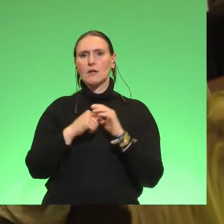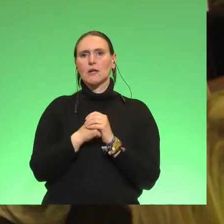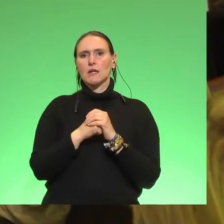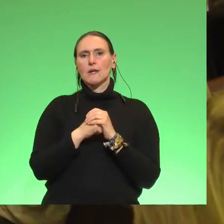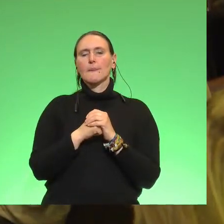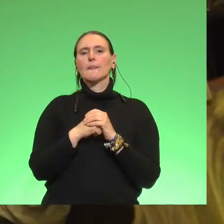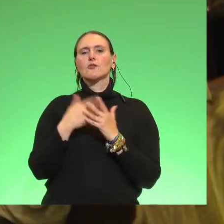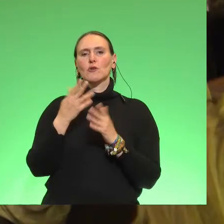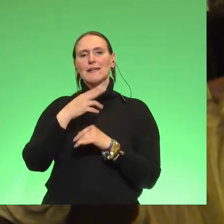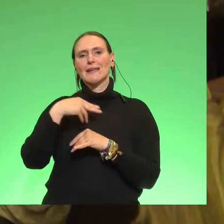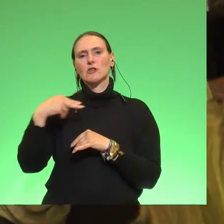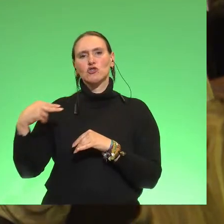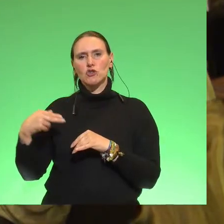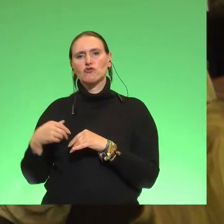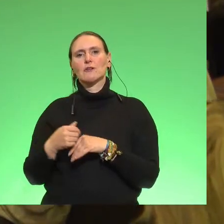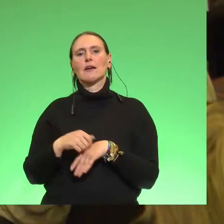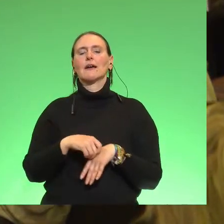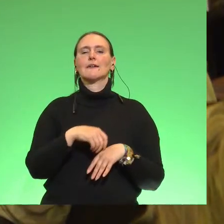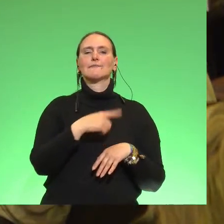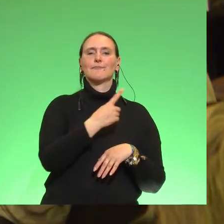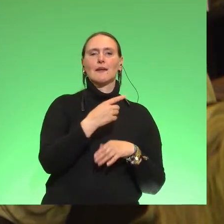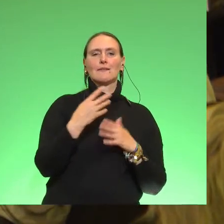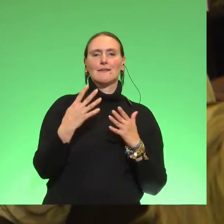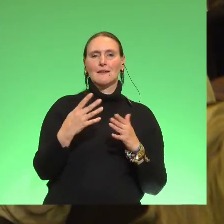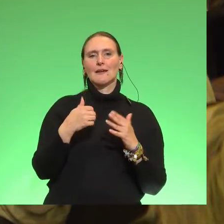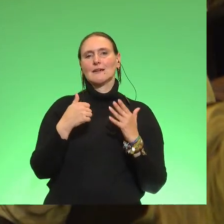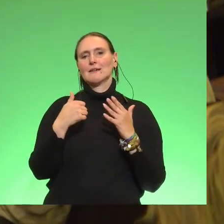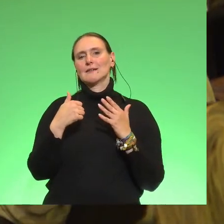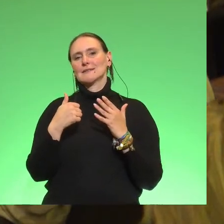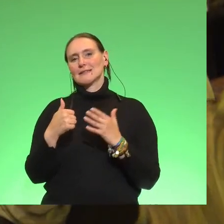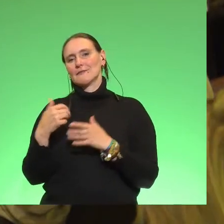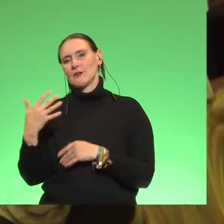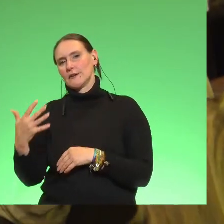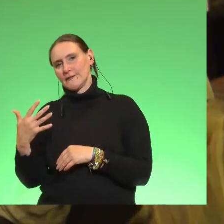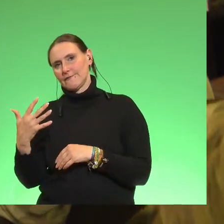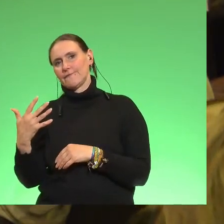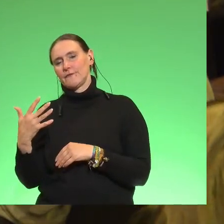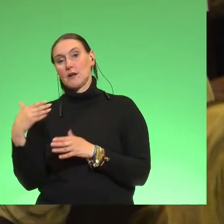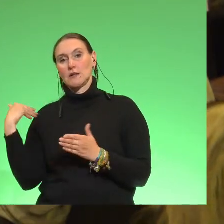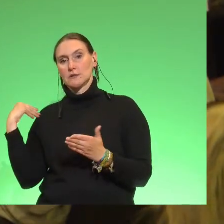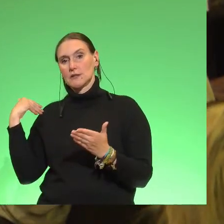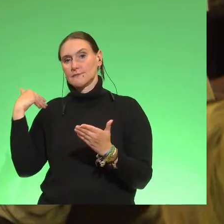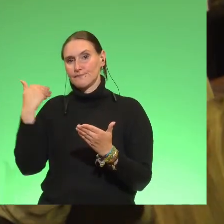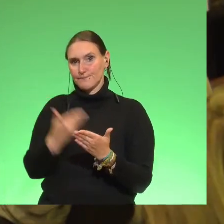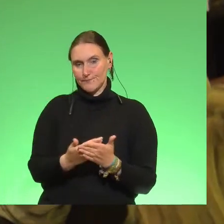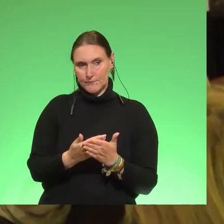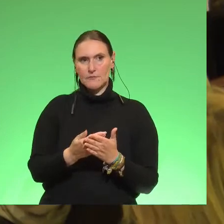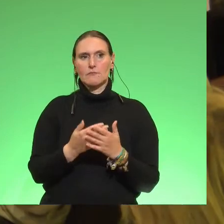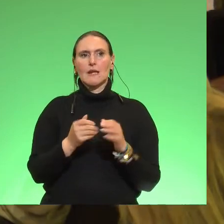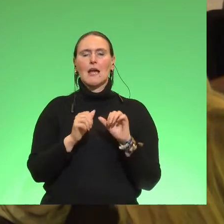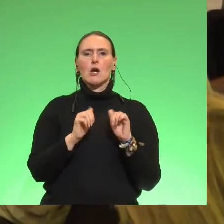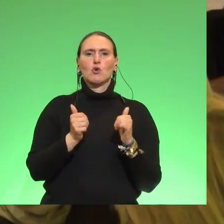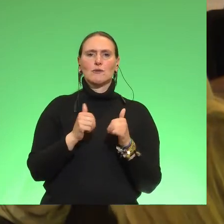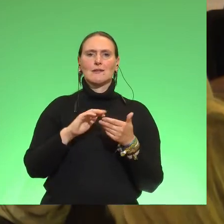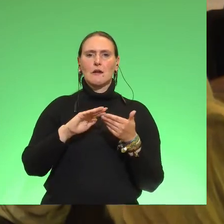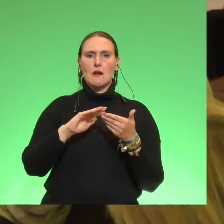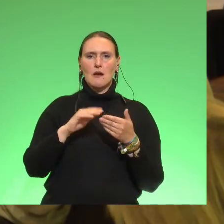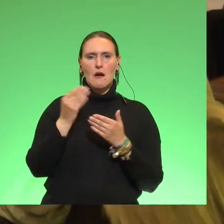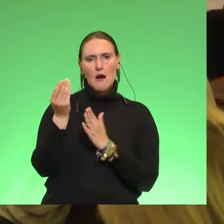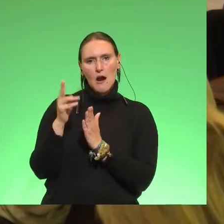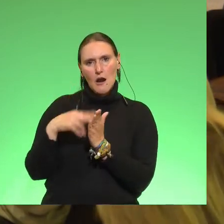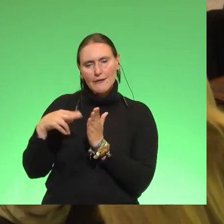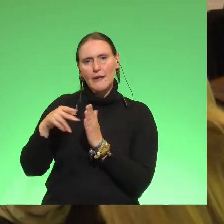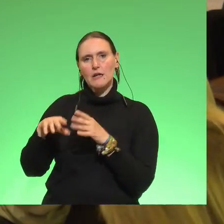in Indonesia since 1965 up until today, including how to make art collective-based, also